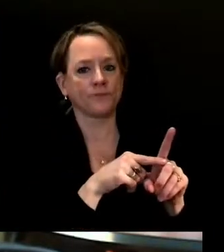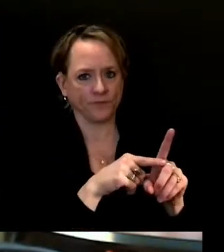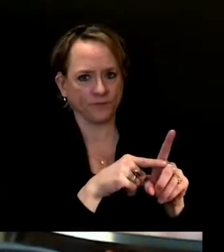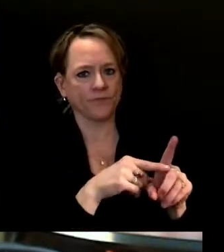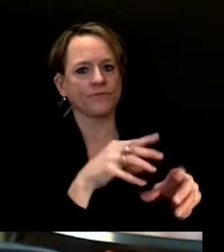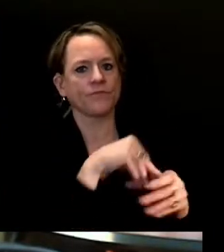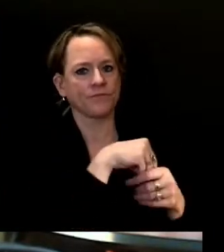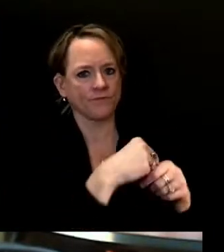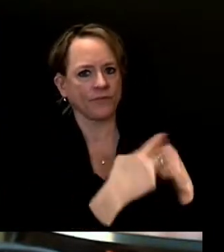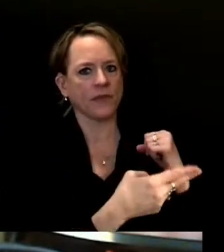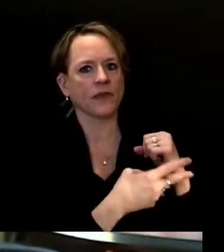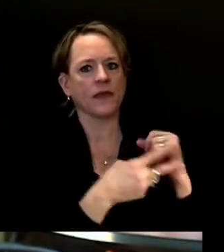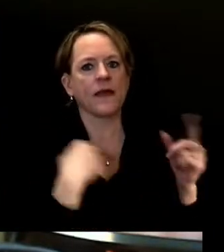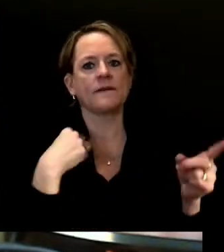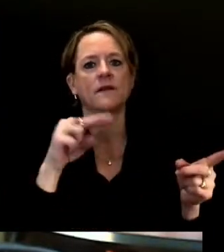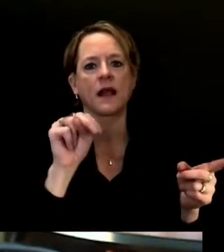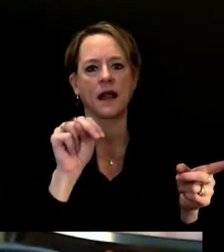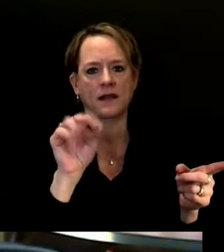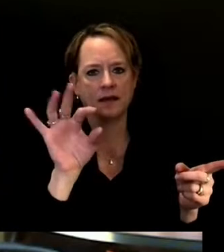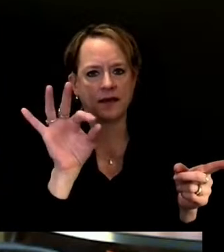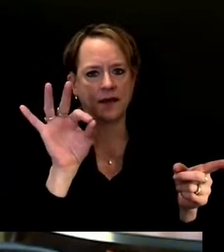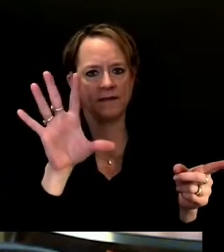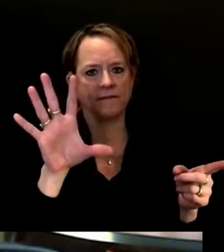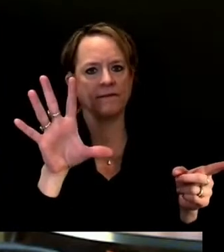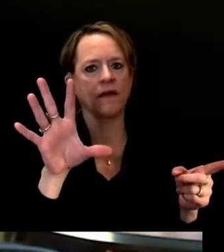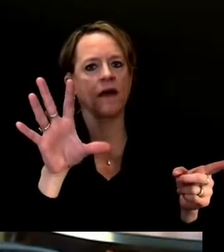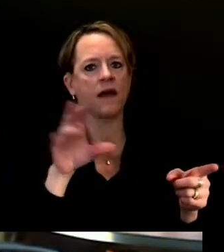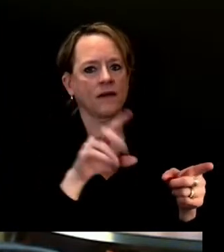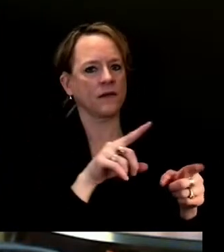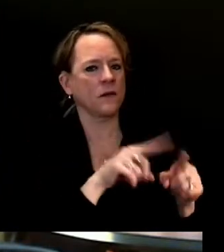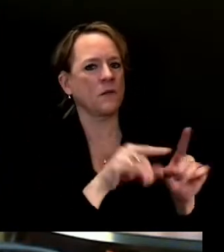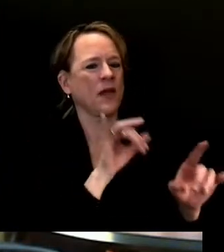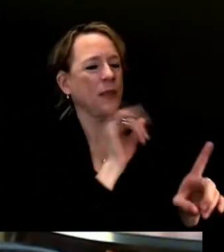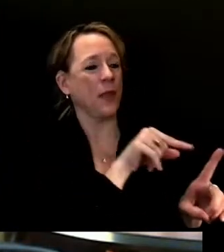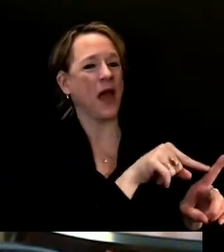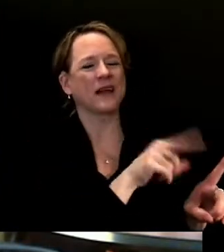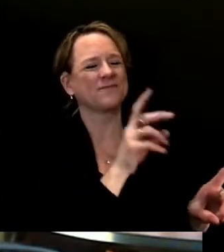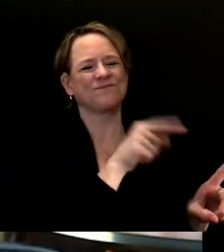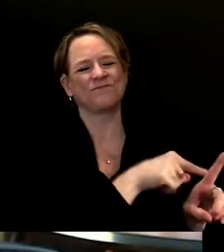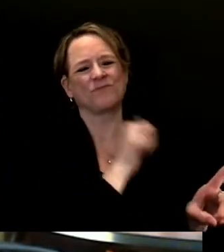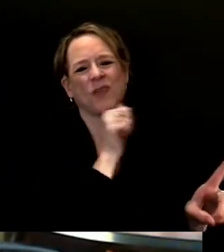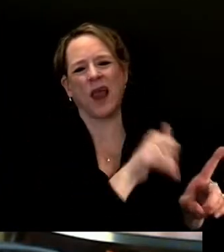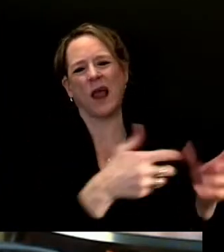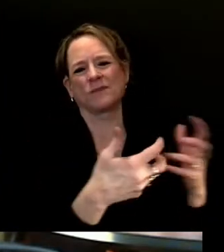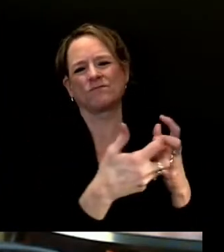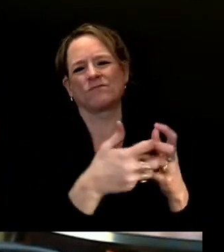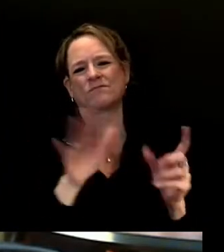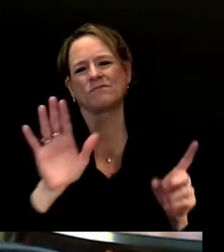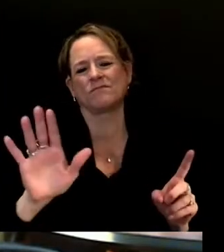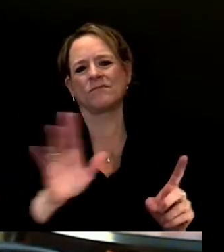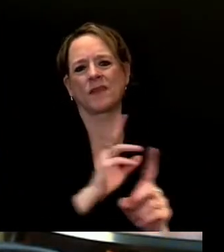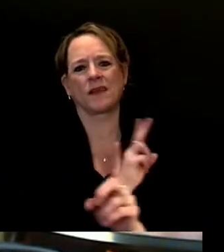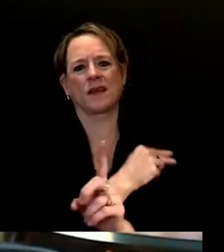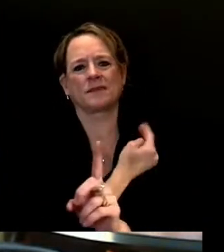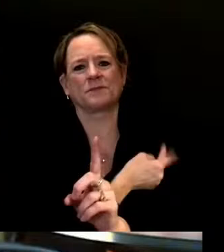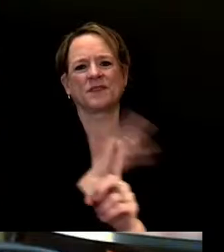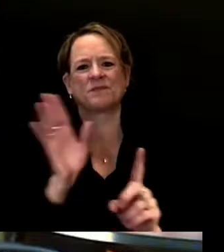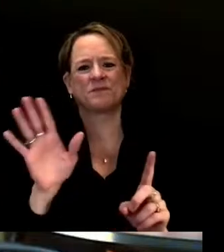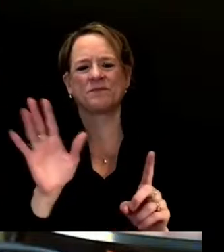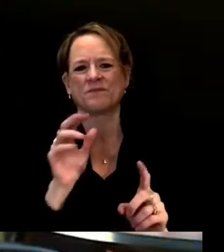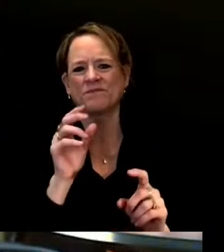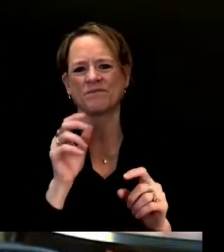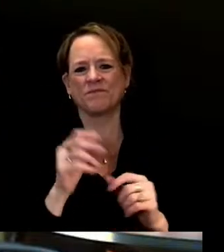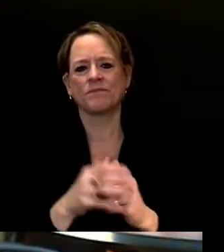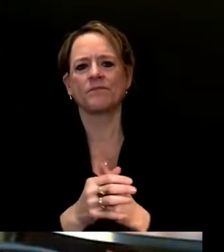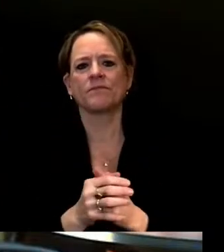terribly suitable for healthcare settings. KN95s I'm not up on, and so that's something we'll have to continue to look into.